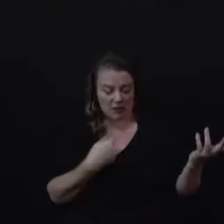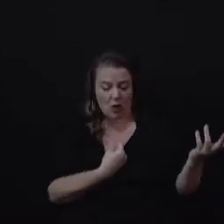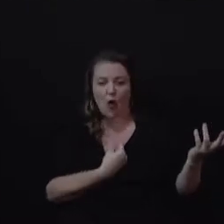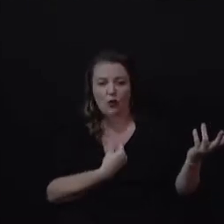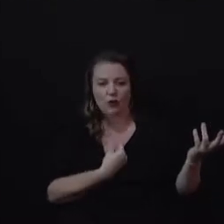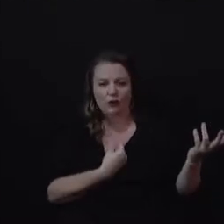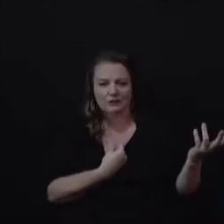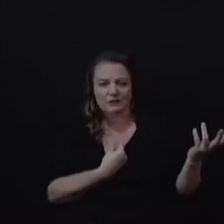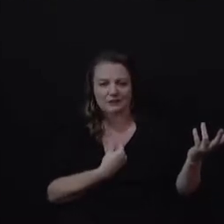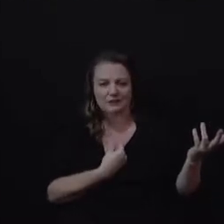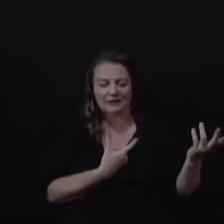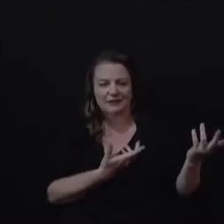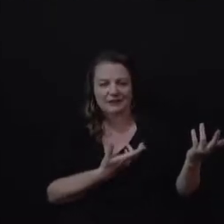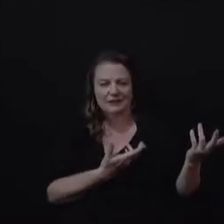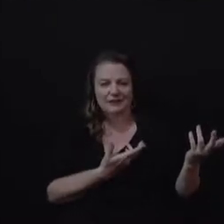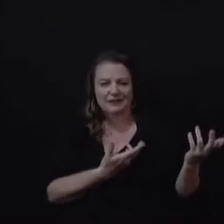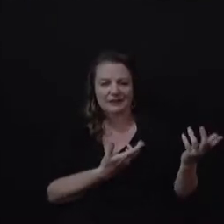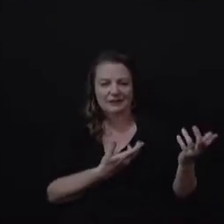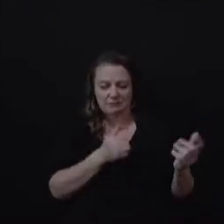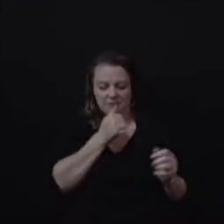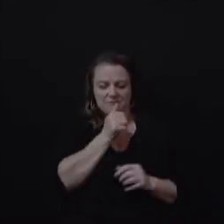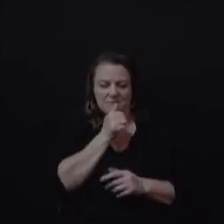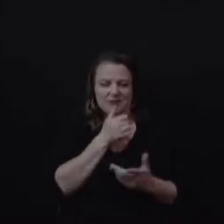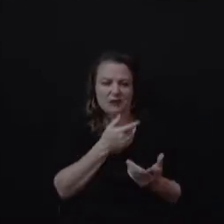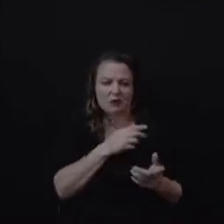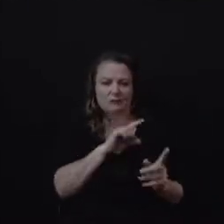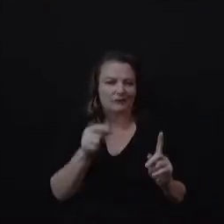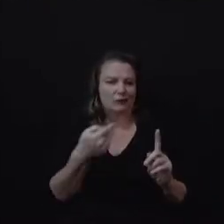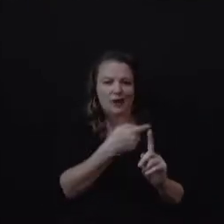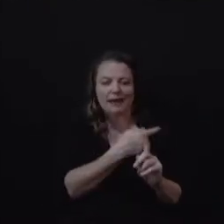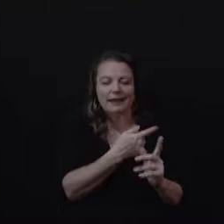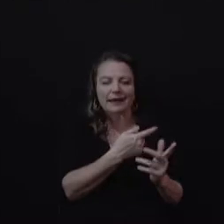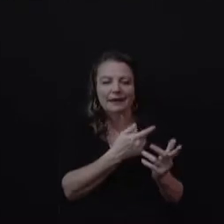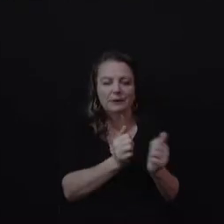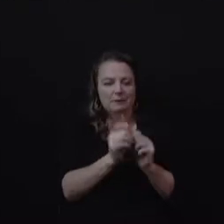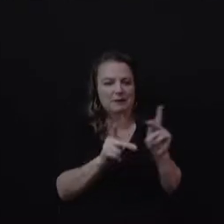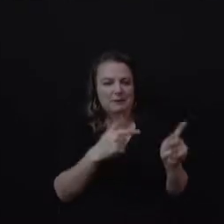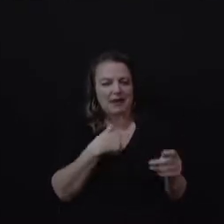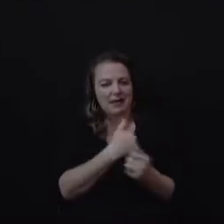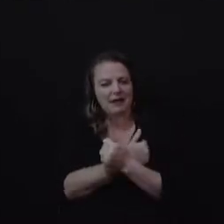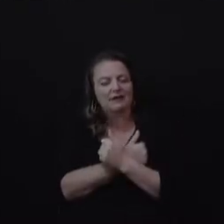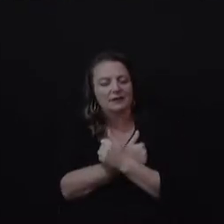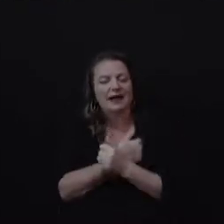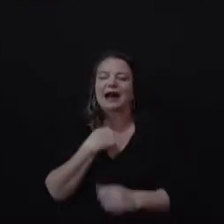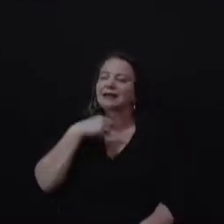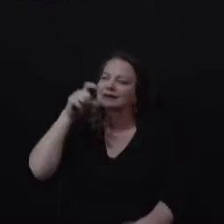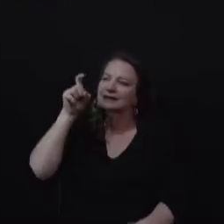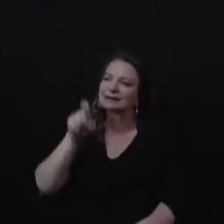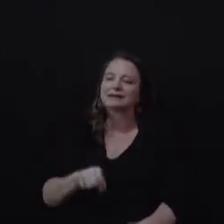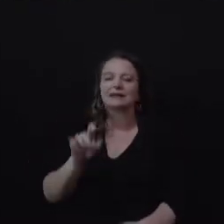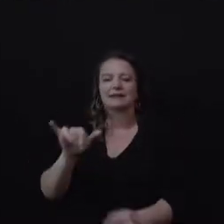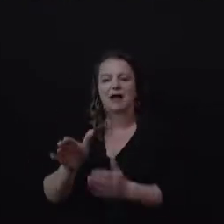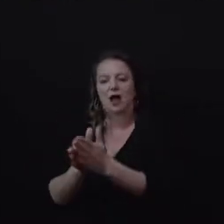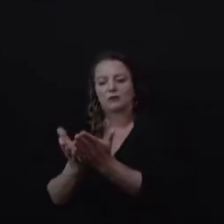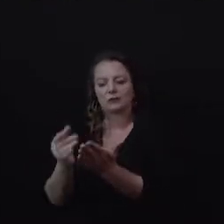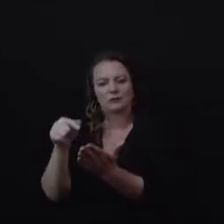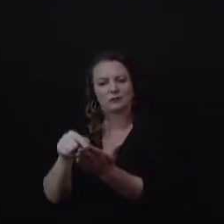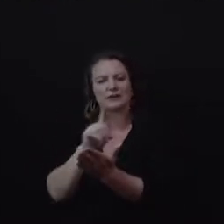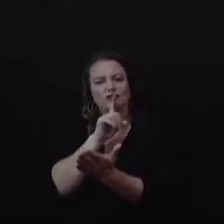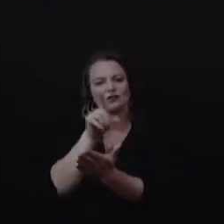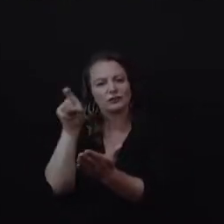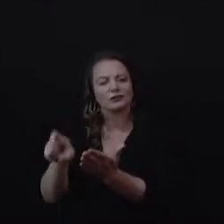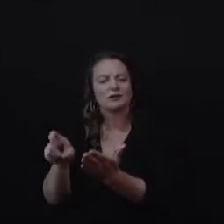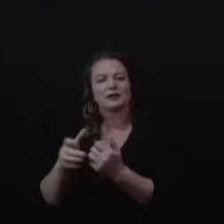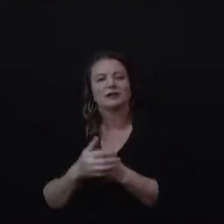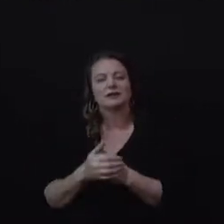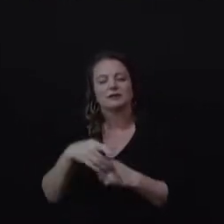personally or indirectly with the ones that I love? I need the word to be true. And this is what Paul prays for